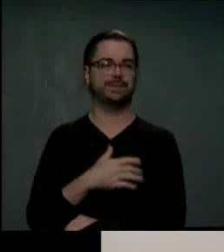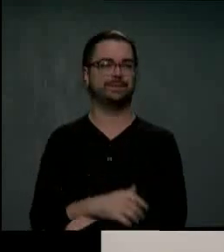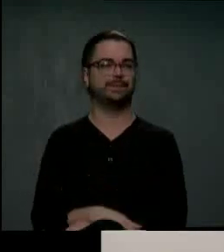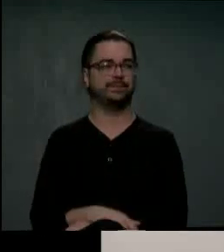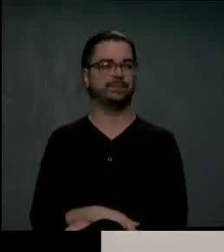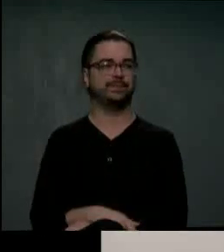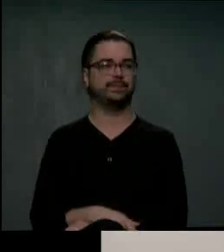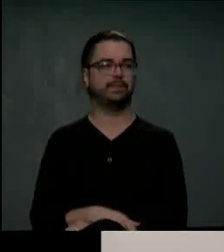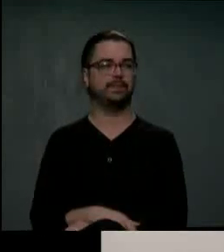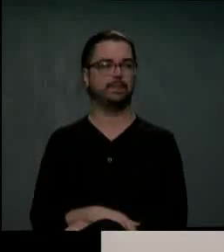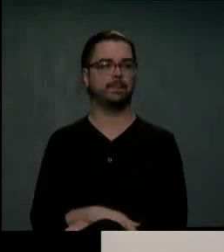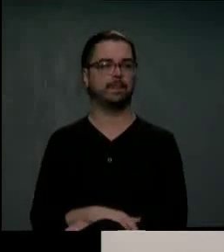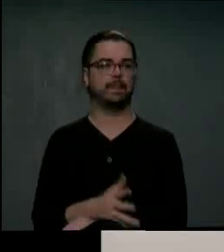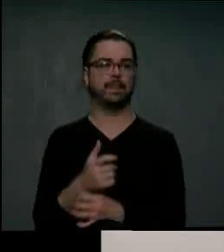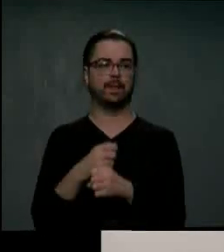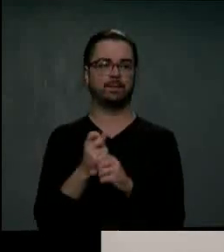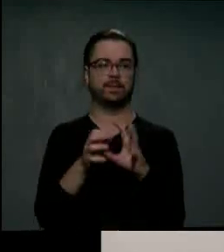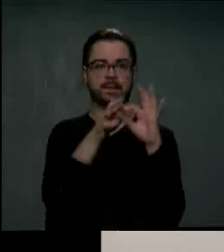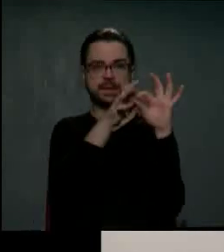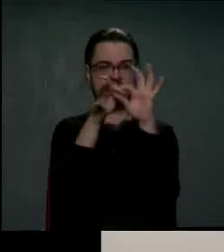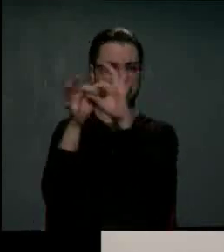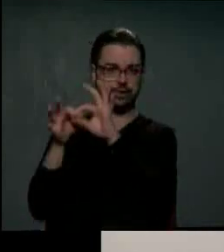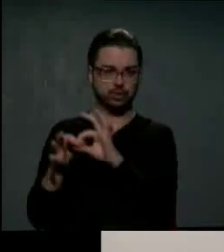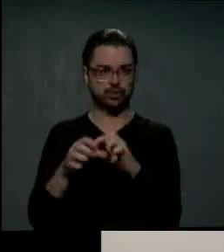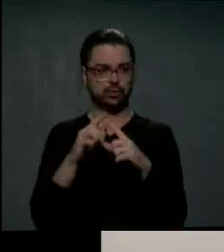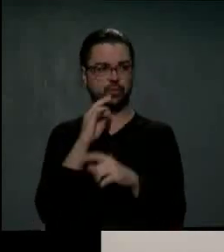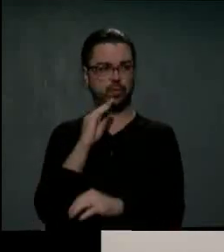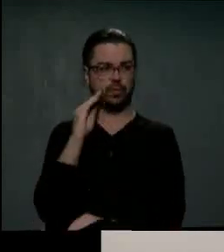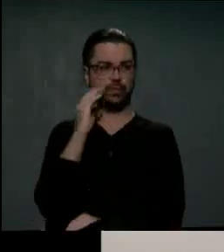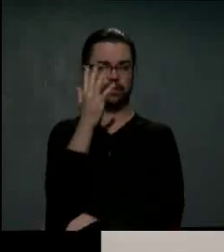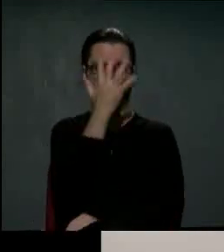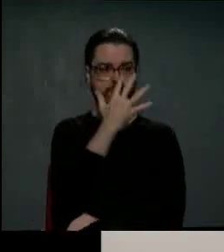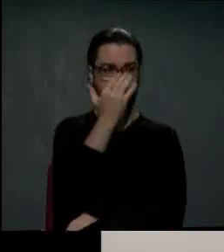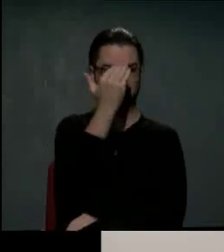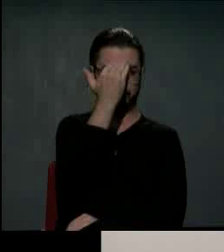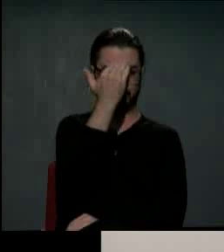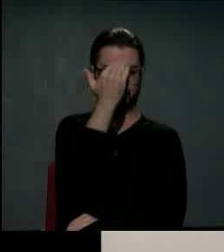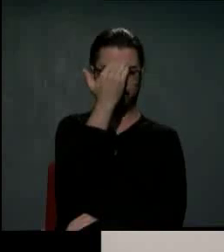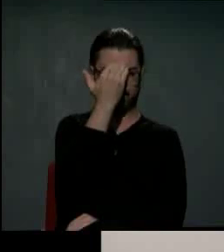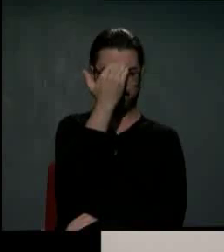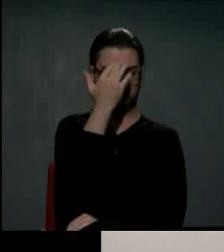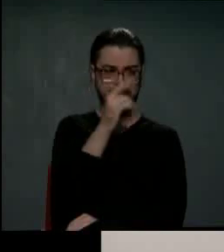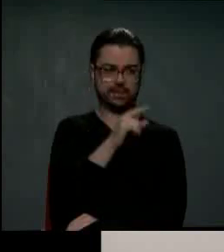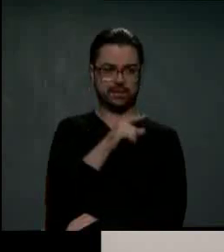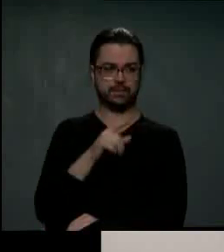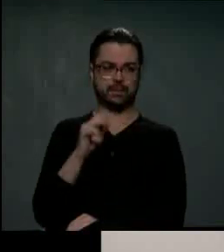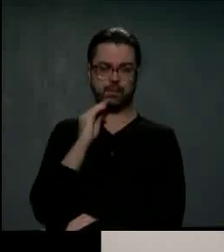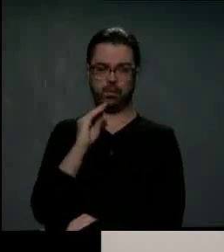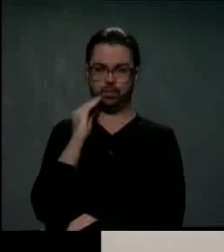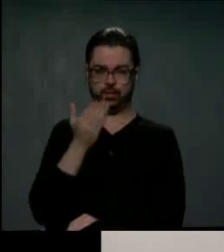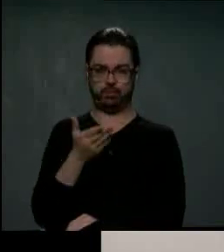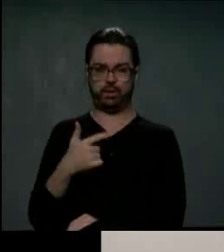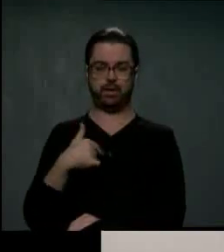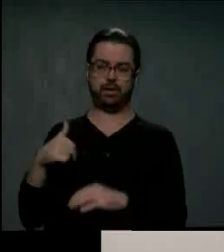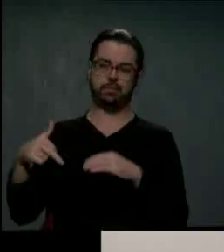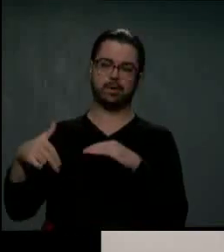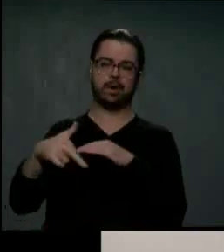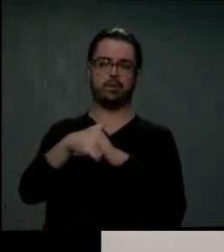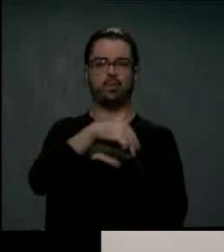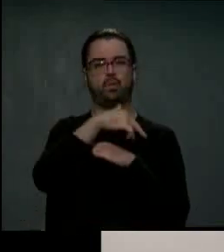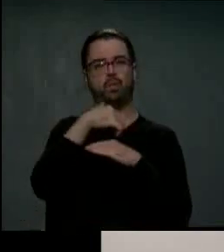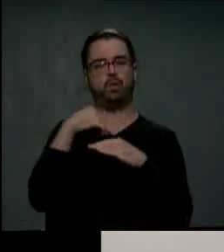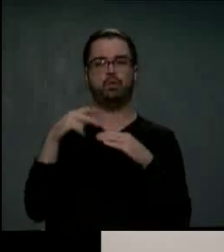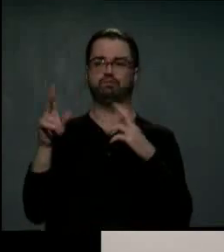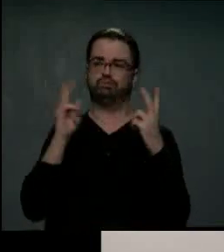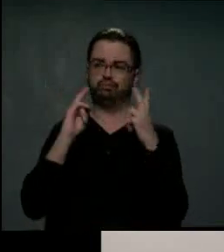So I want to make just a connection to homes here. So familiar faces, these are the homes that are there, and I walked the block in this.